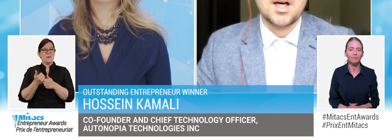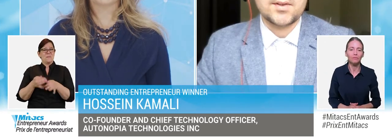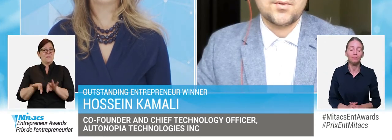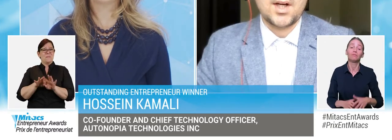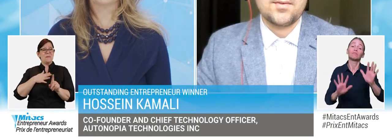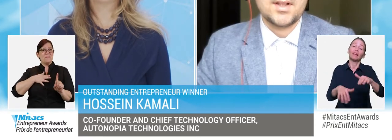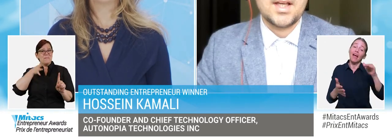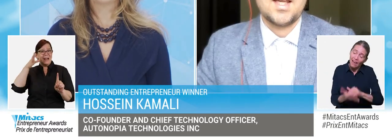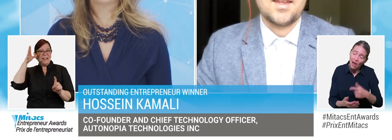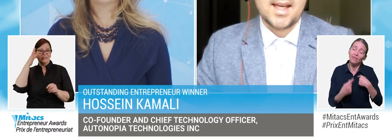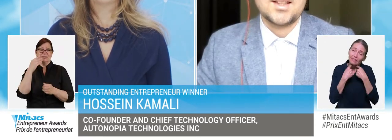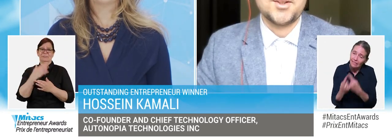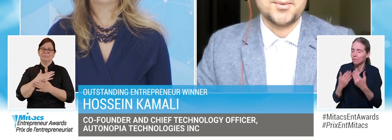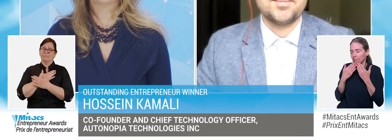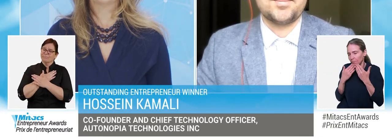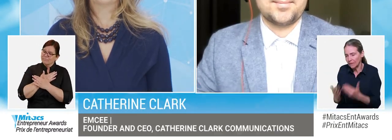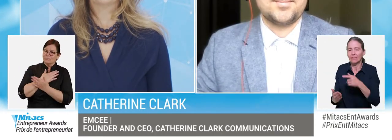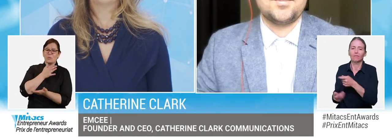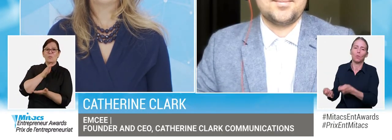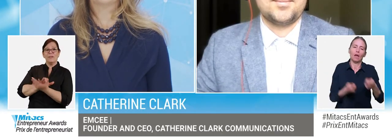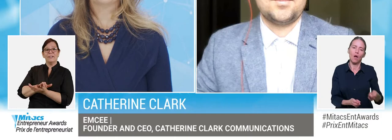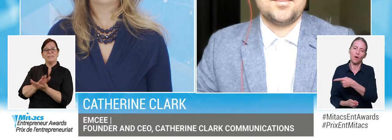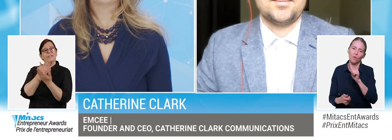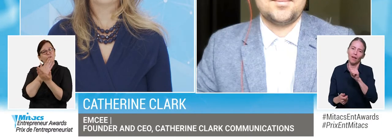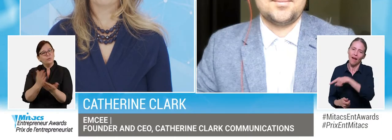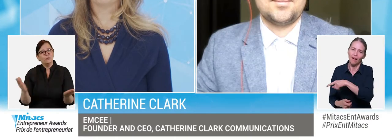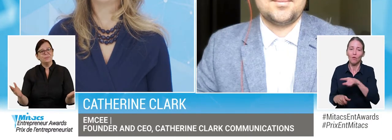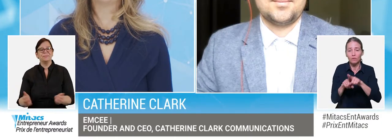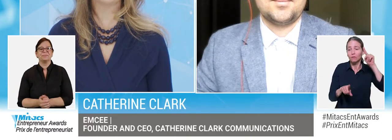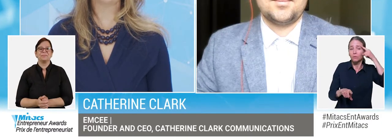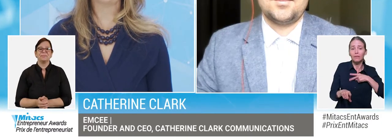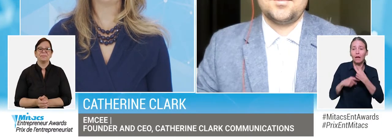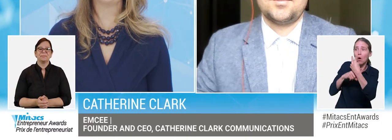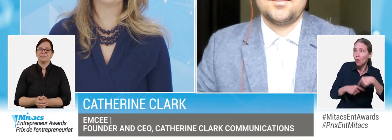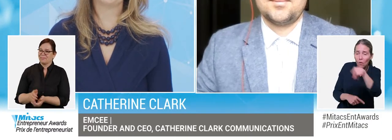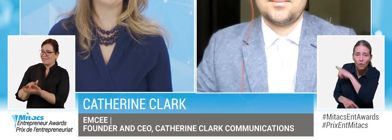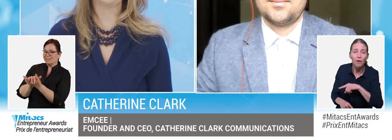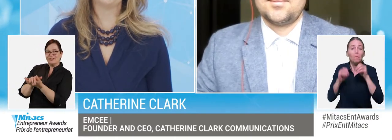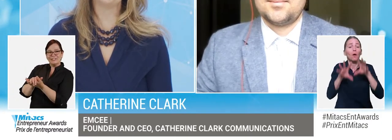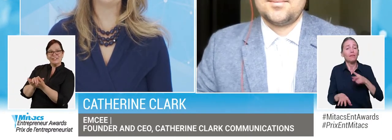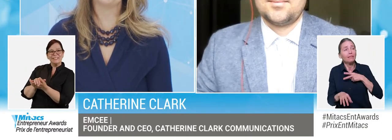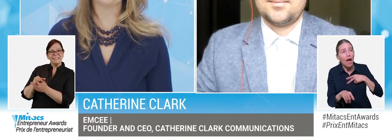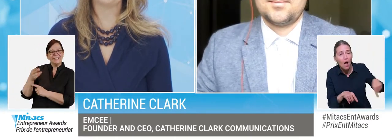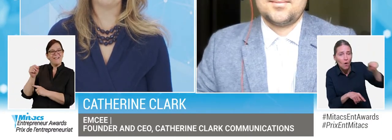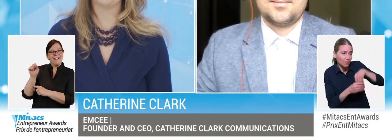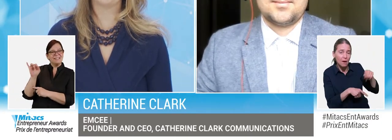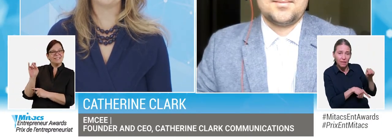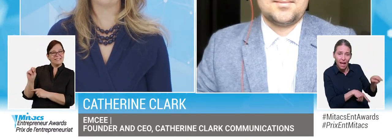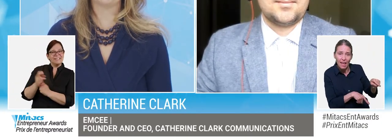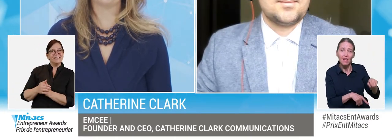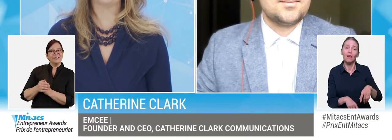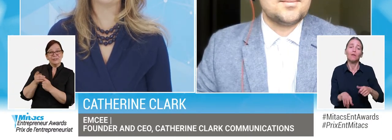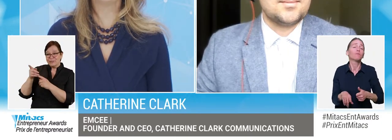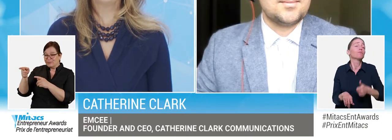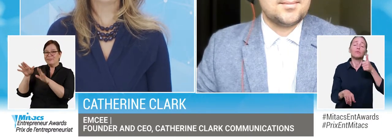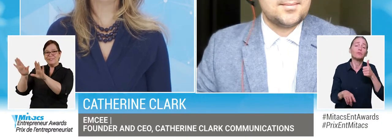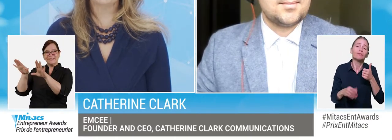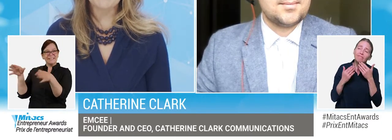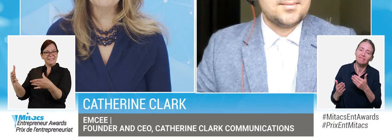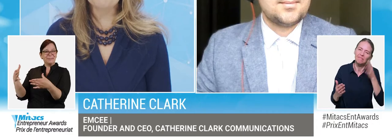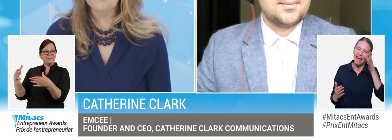and my beloved wife. Thank you. Aw, congratulations, Hussein, to you and to your team at Autonopia. What